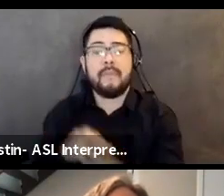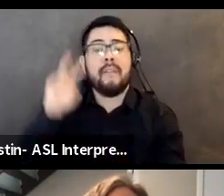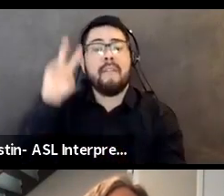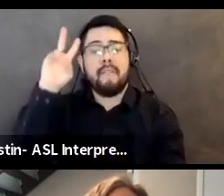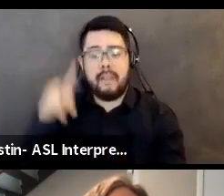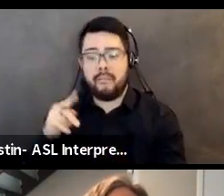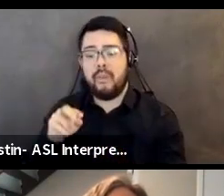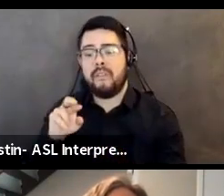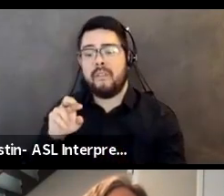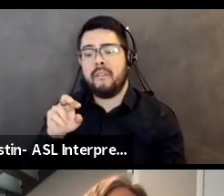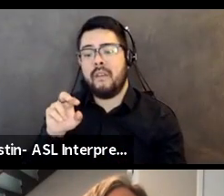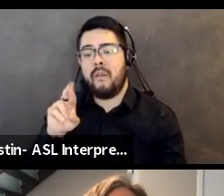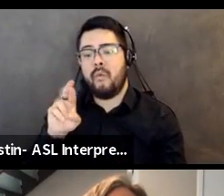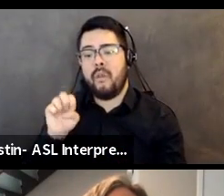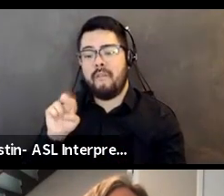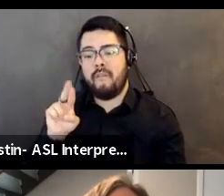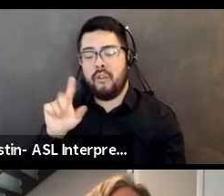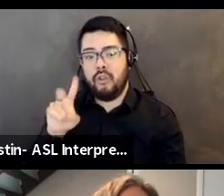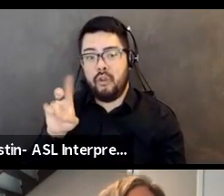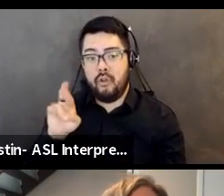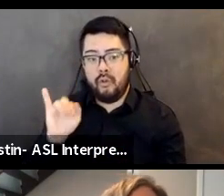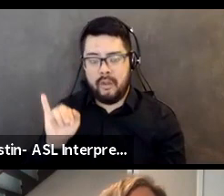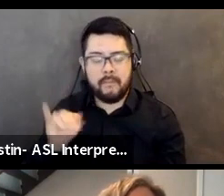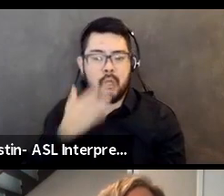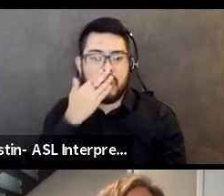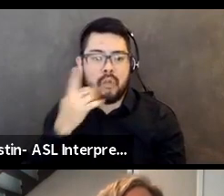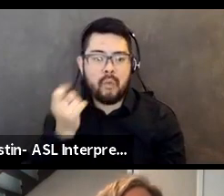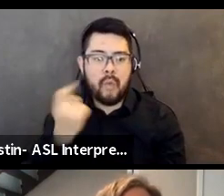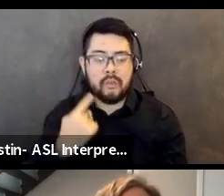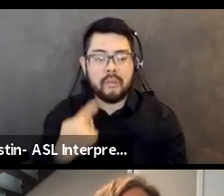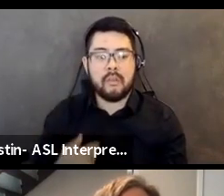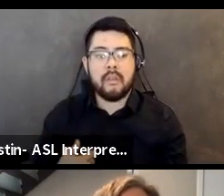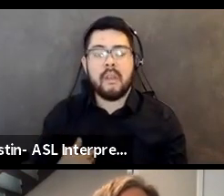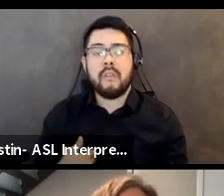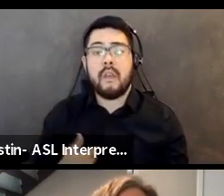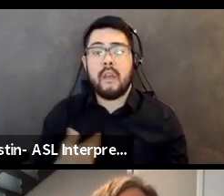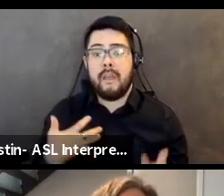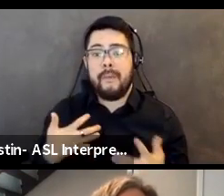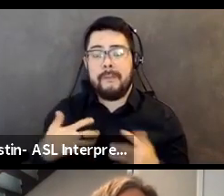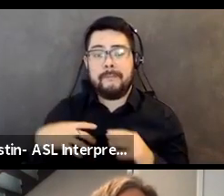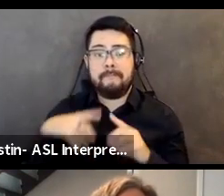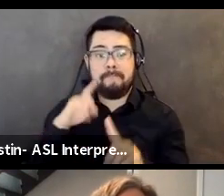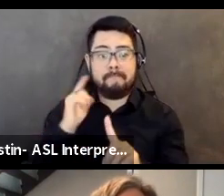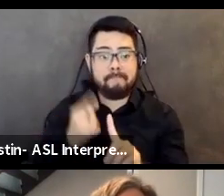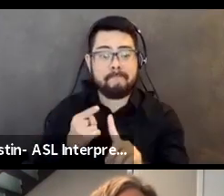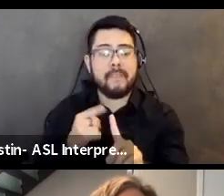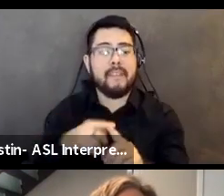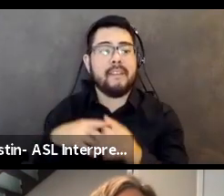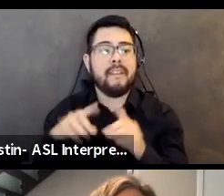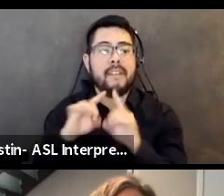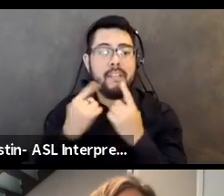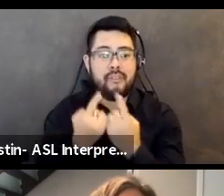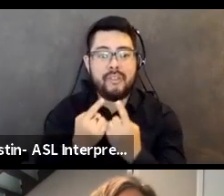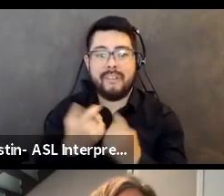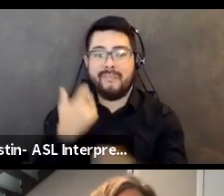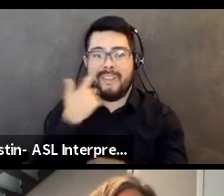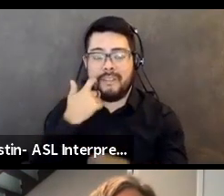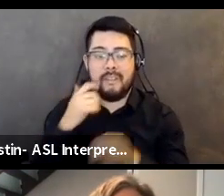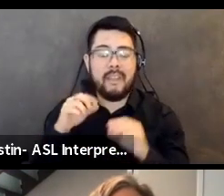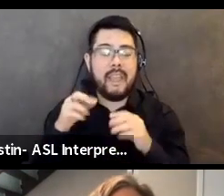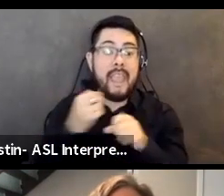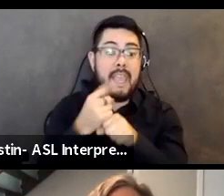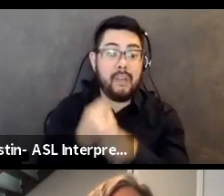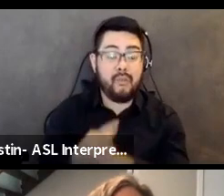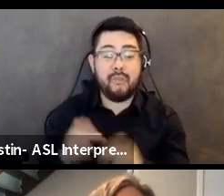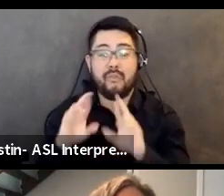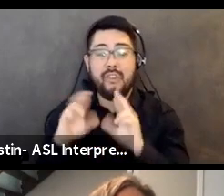again a great question um you know i would certainly point to the district's efforts and commitment to the annual regional analysis that